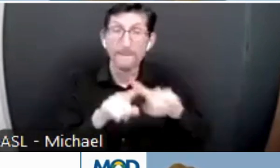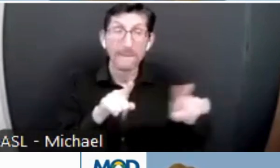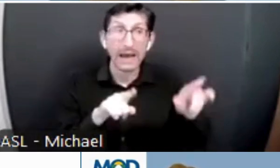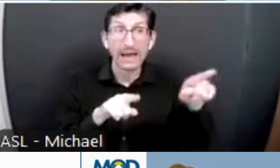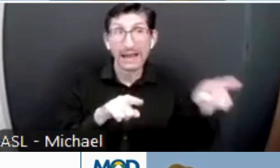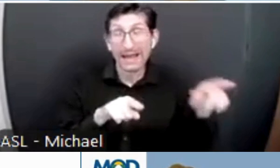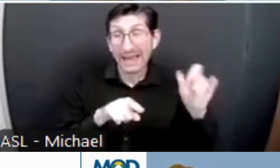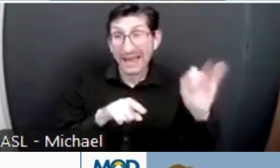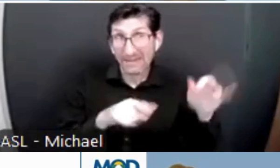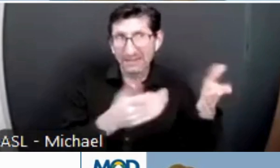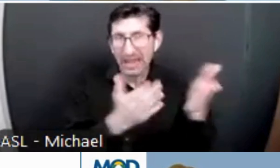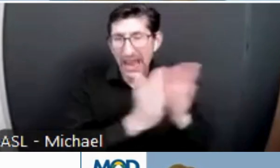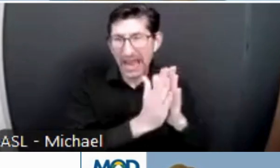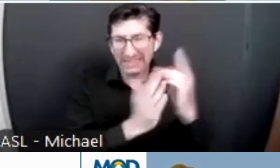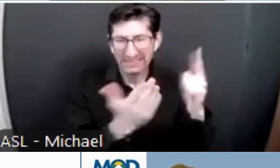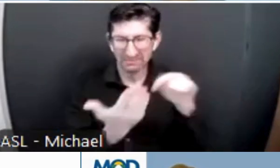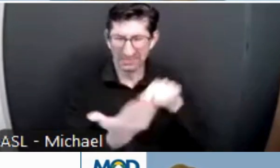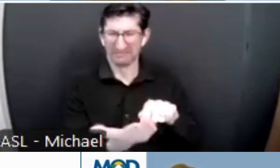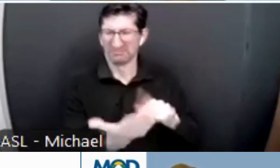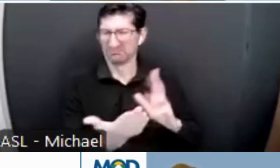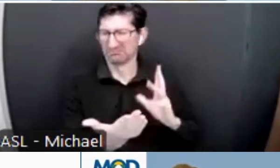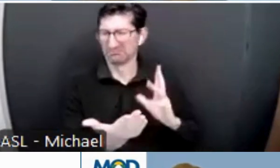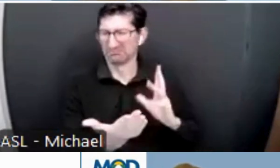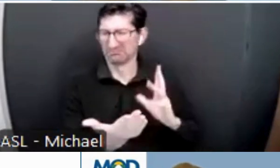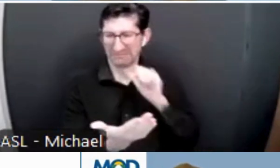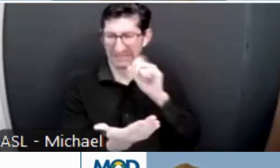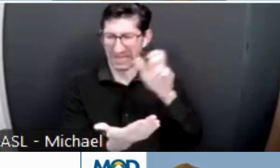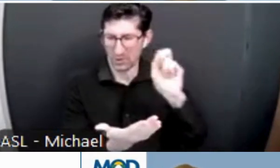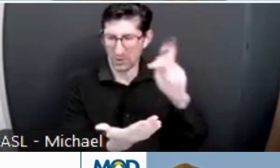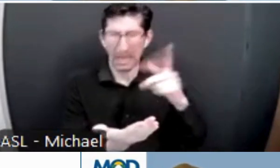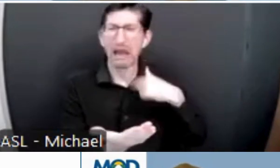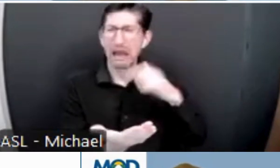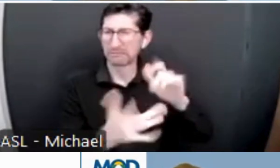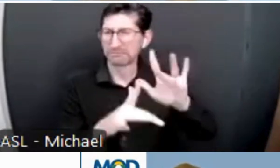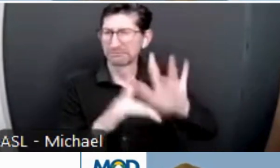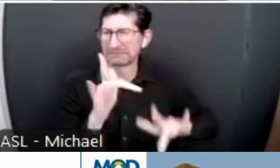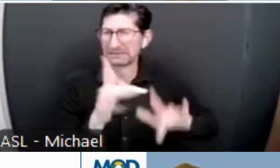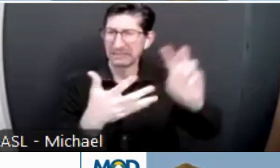anything that isn't okay, you can always skip that question.